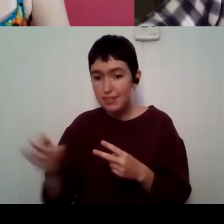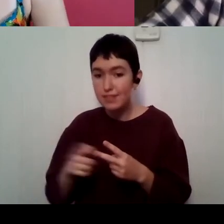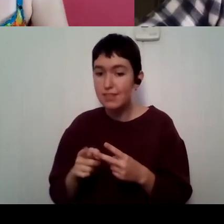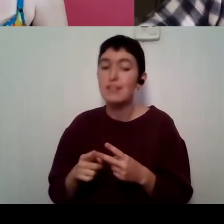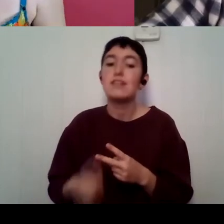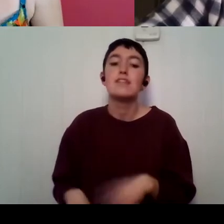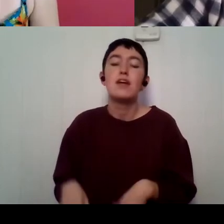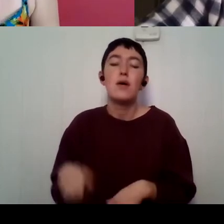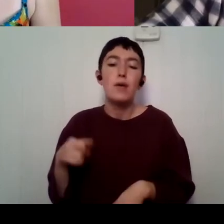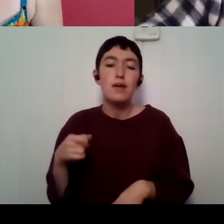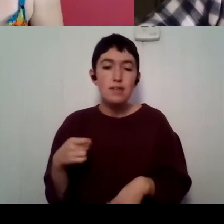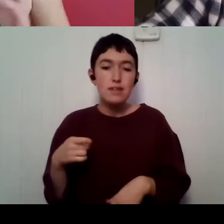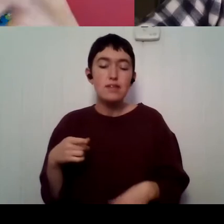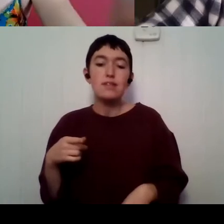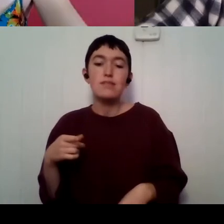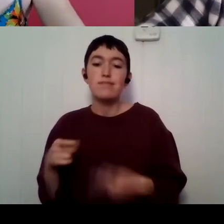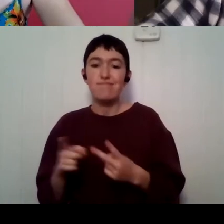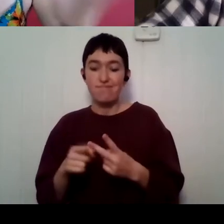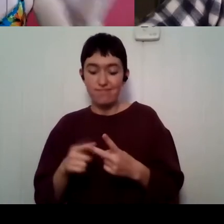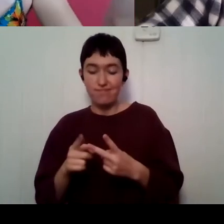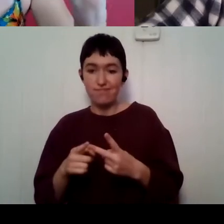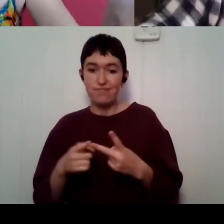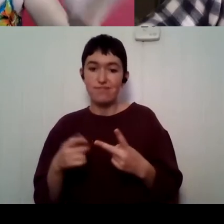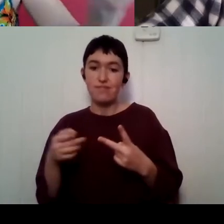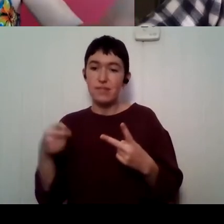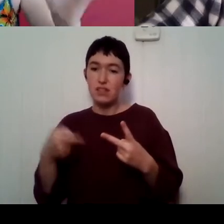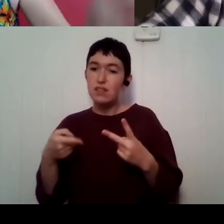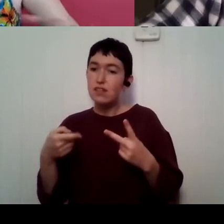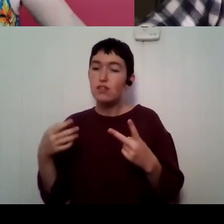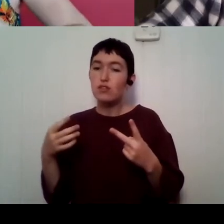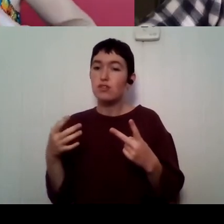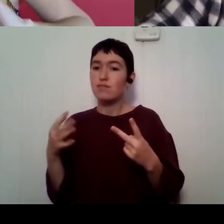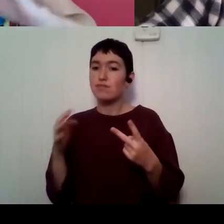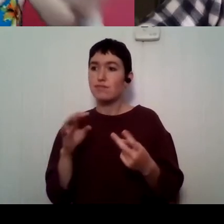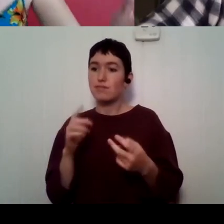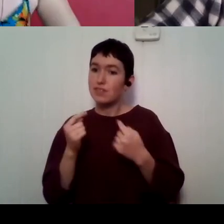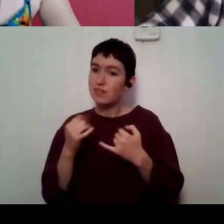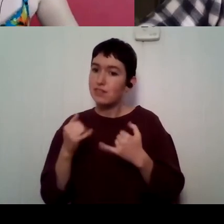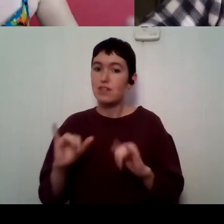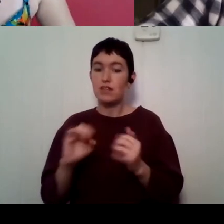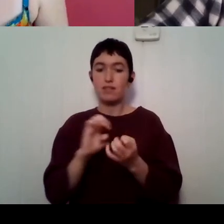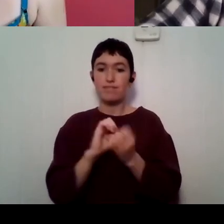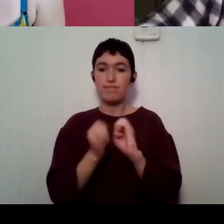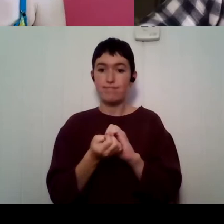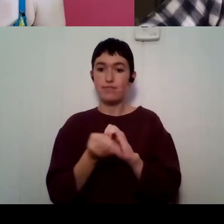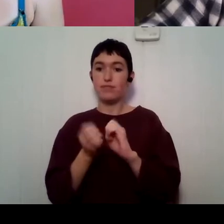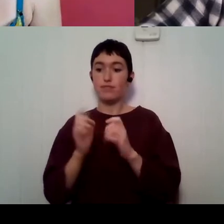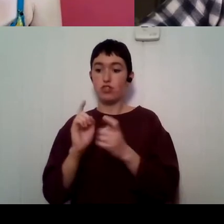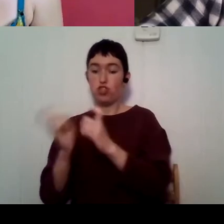be models, they are still on their evolutionary trajectory, and their behavior might have changed in the past to present too.